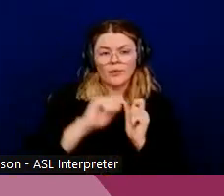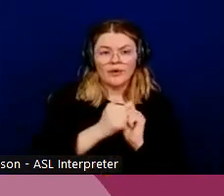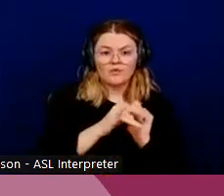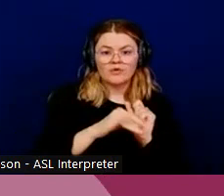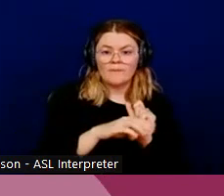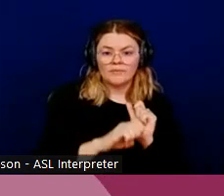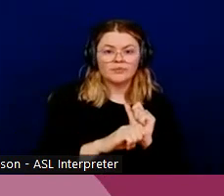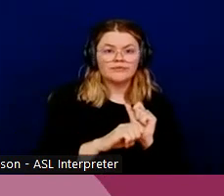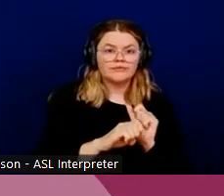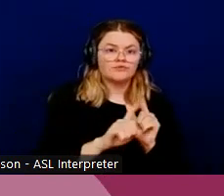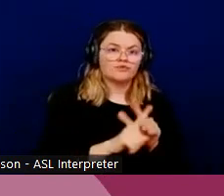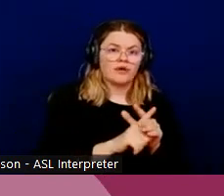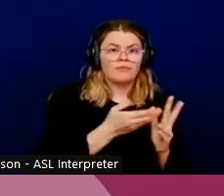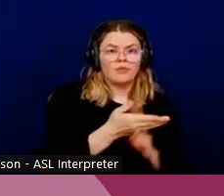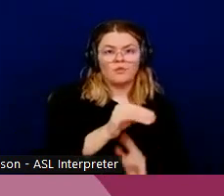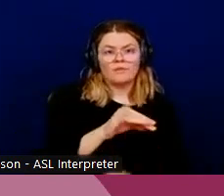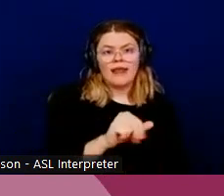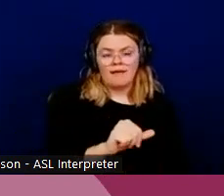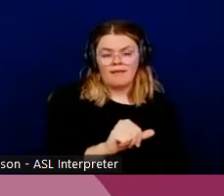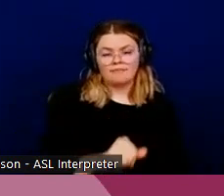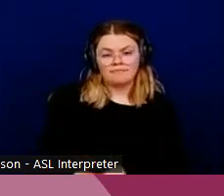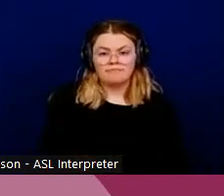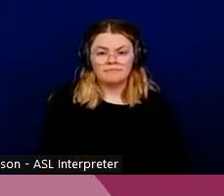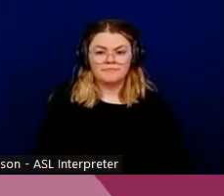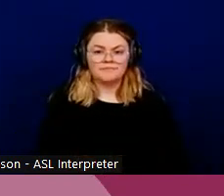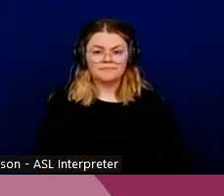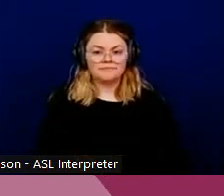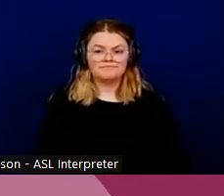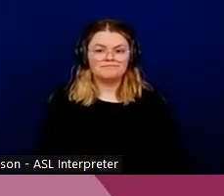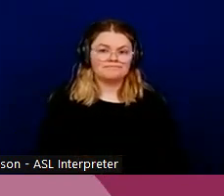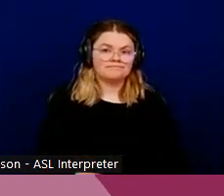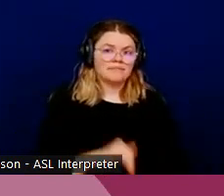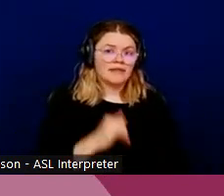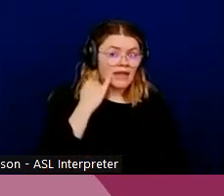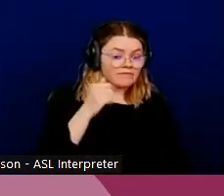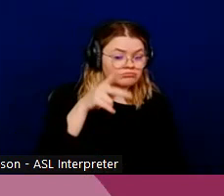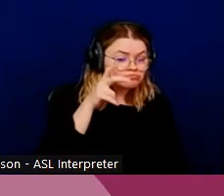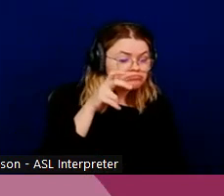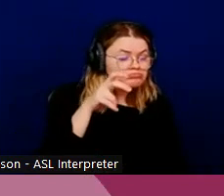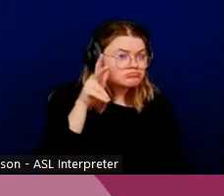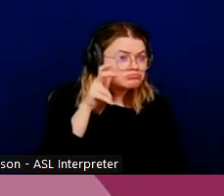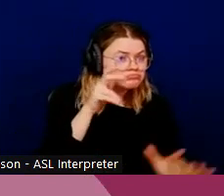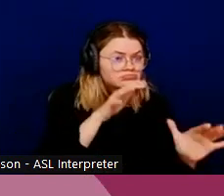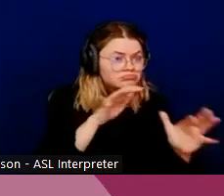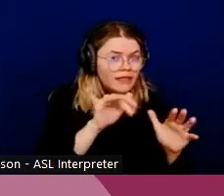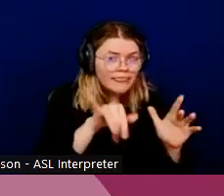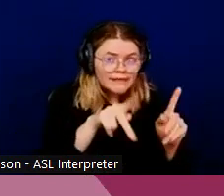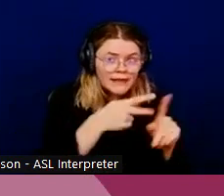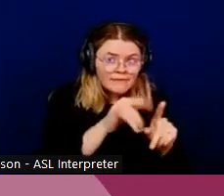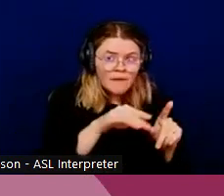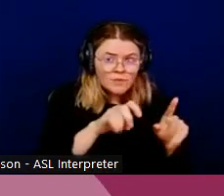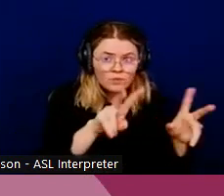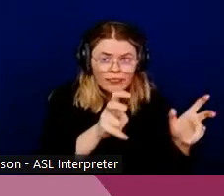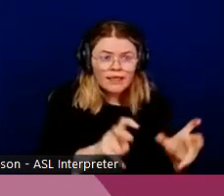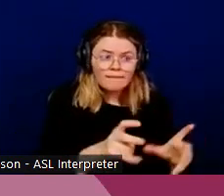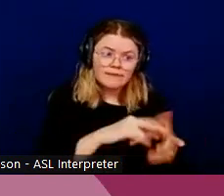us, um, and how we kind of then internalize all of that and how we think about it, and if we've ever